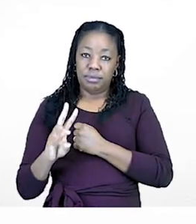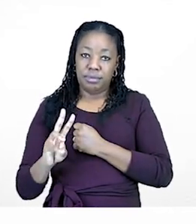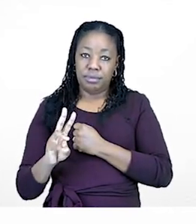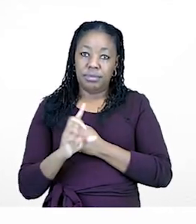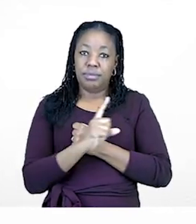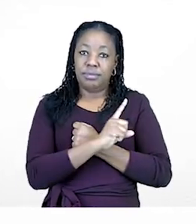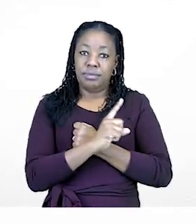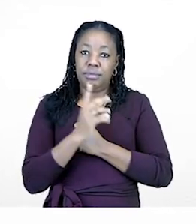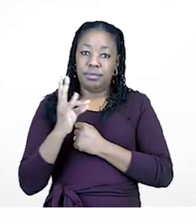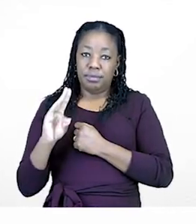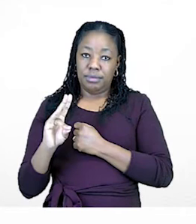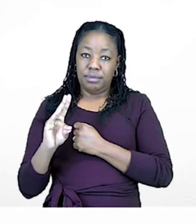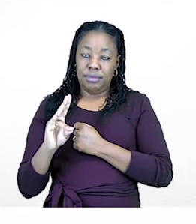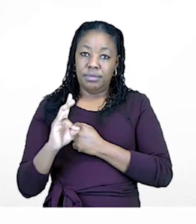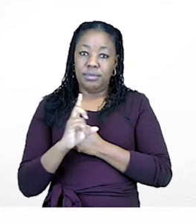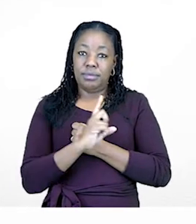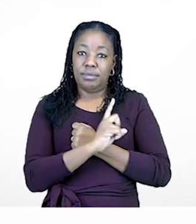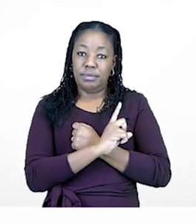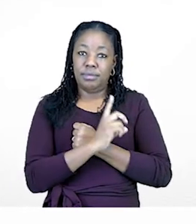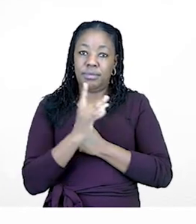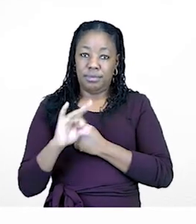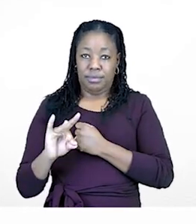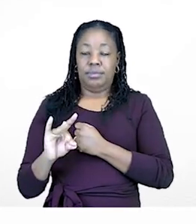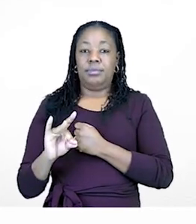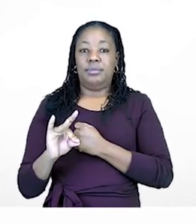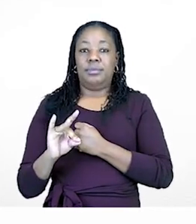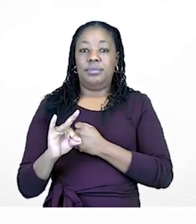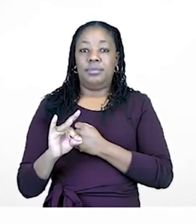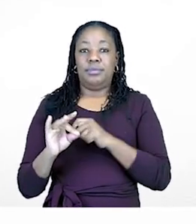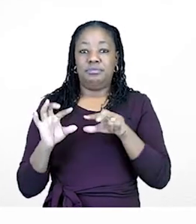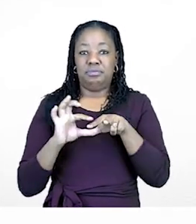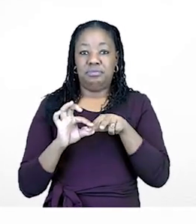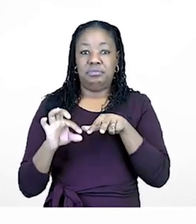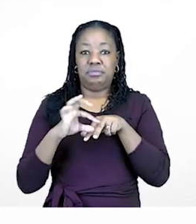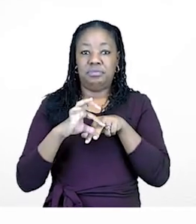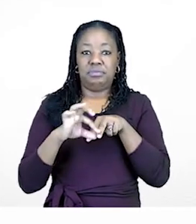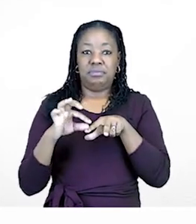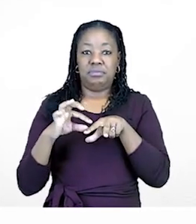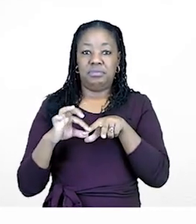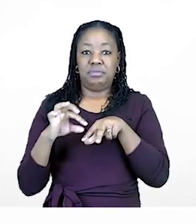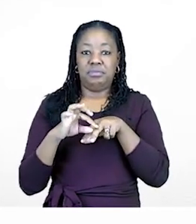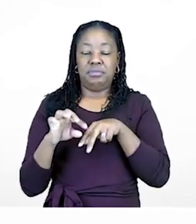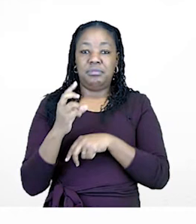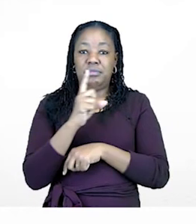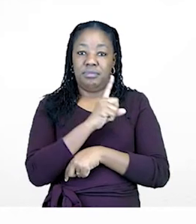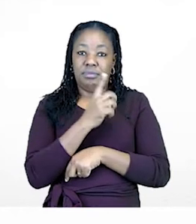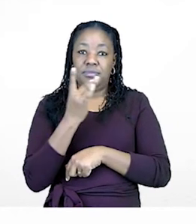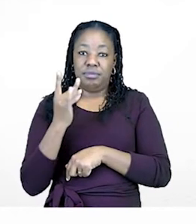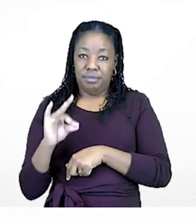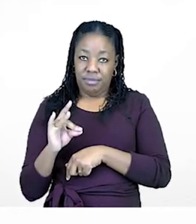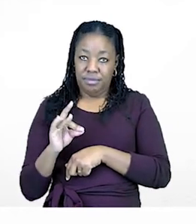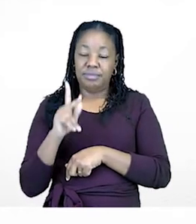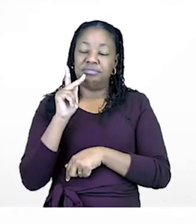16, 17, 18. Did I forget anyone? Let's